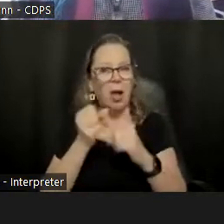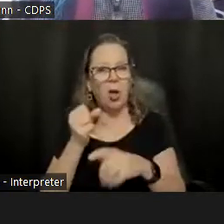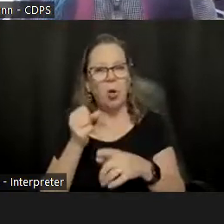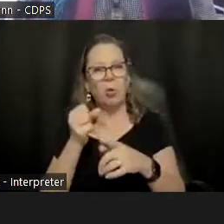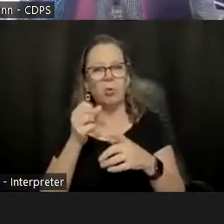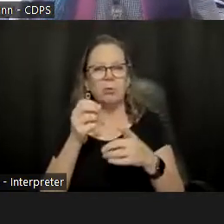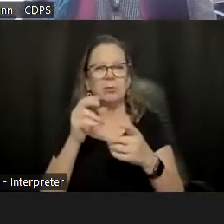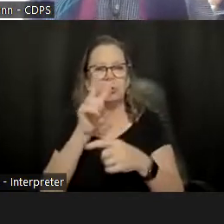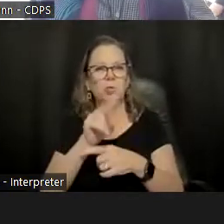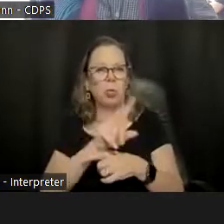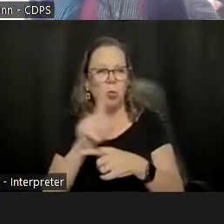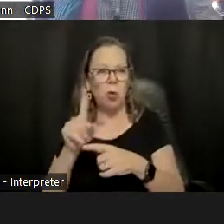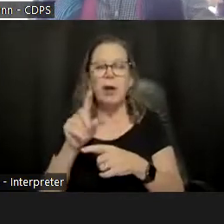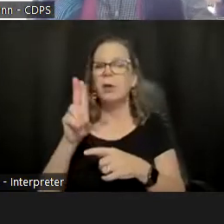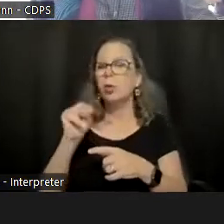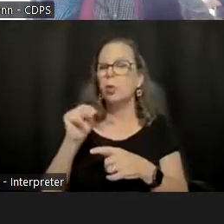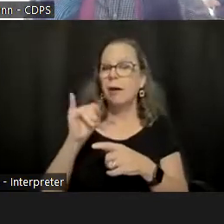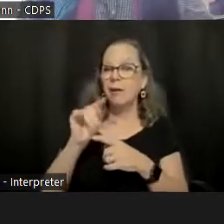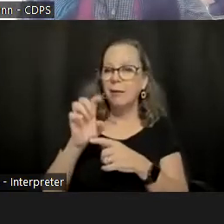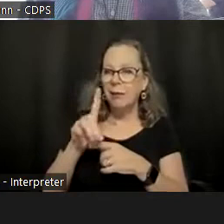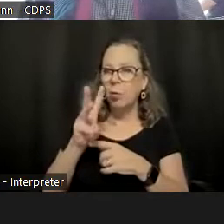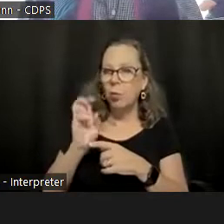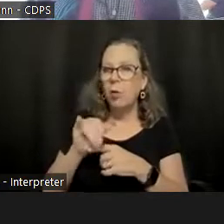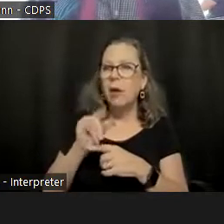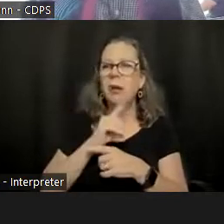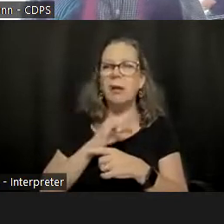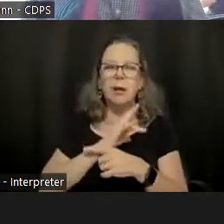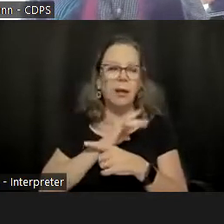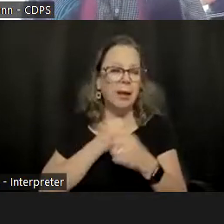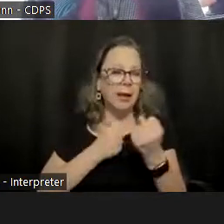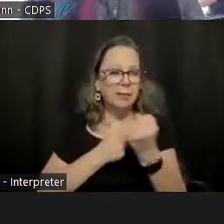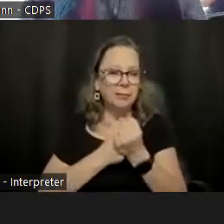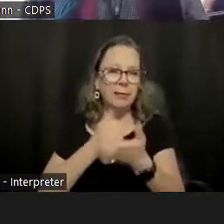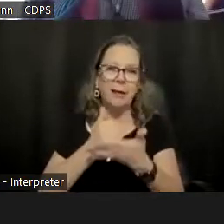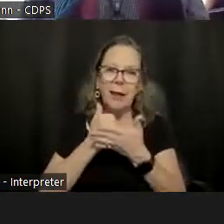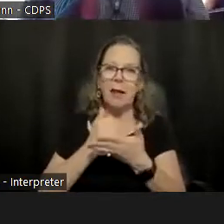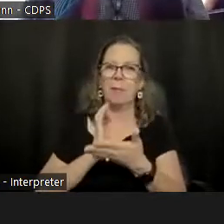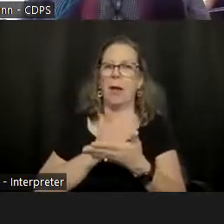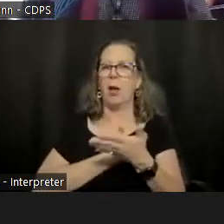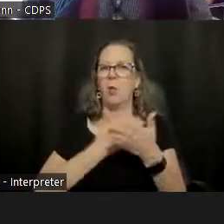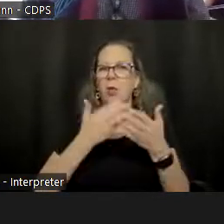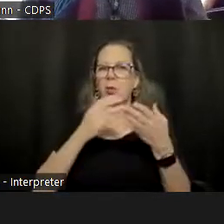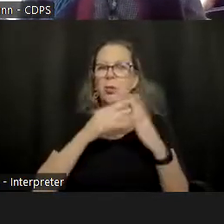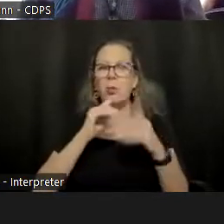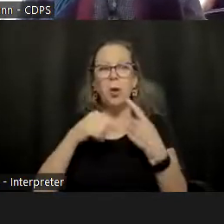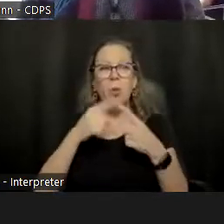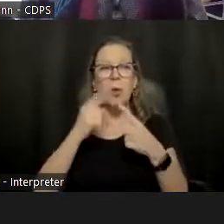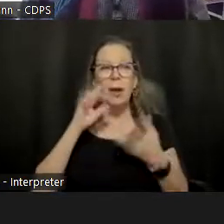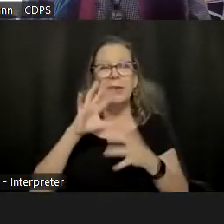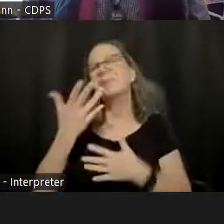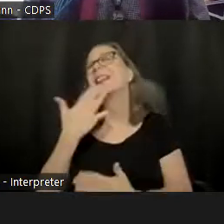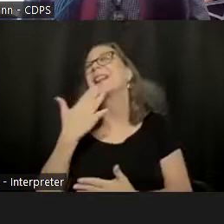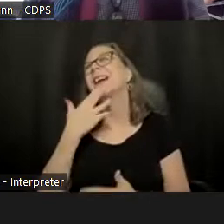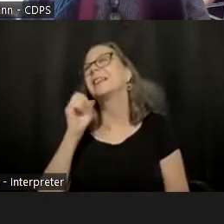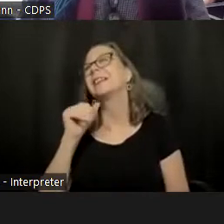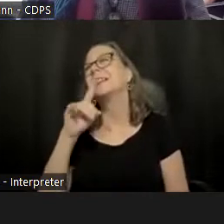the 211 and United Way really help our communities when the bad day happens. Thanks, and a lot of Sadie. times before then.